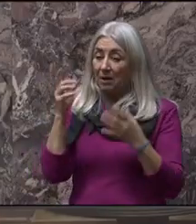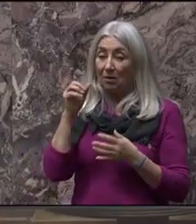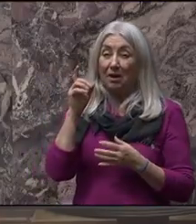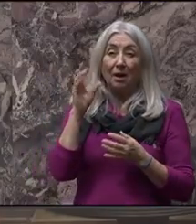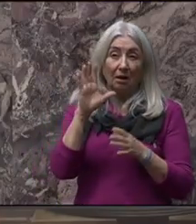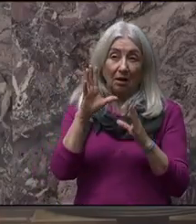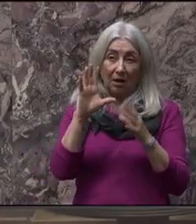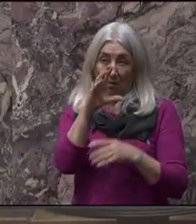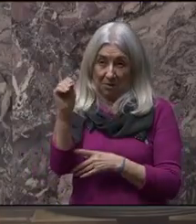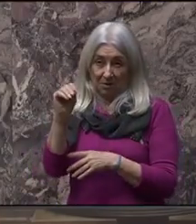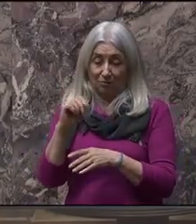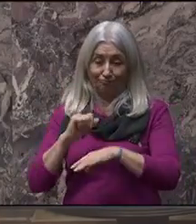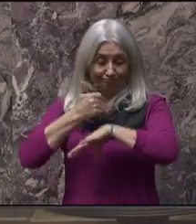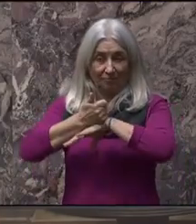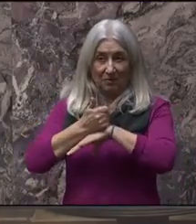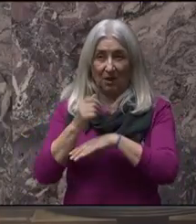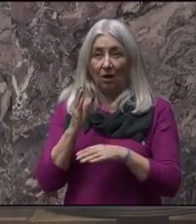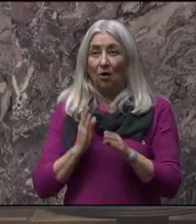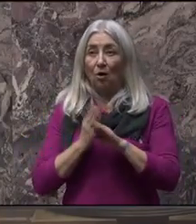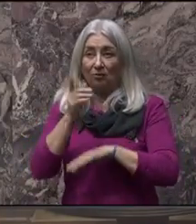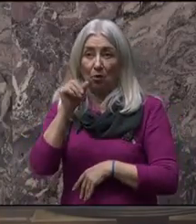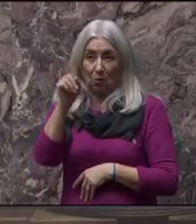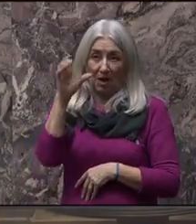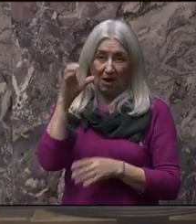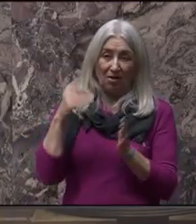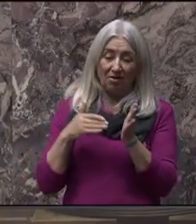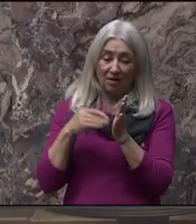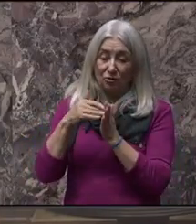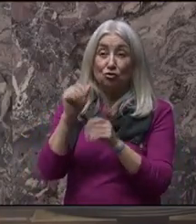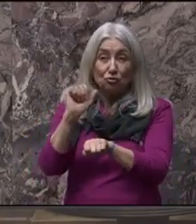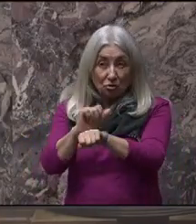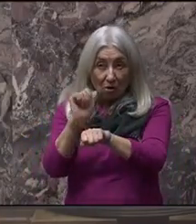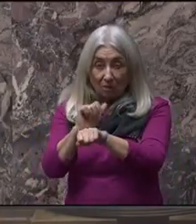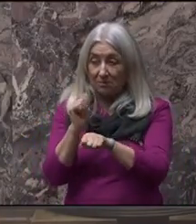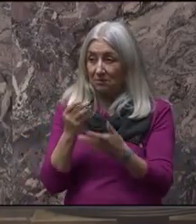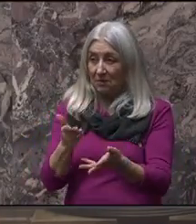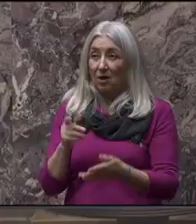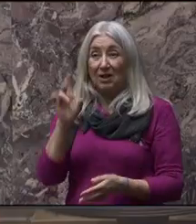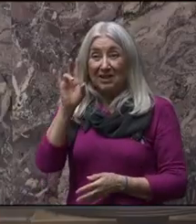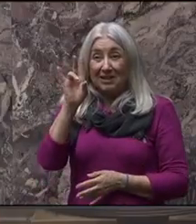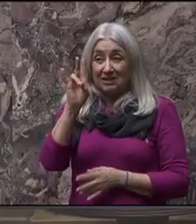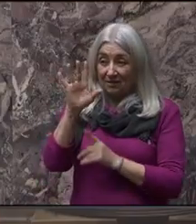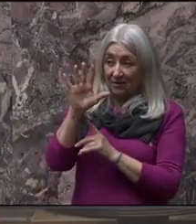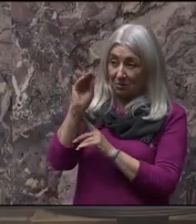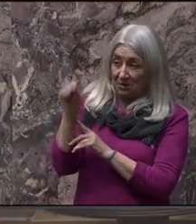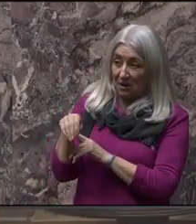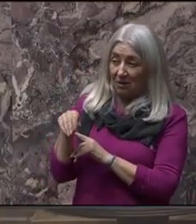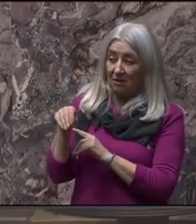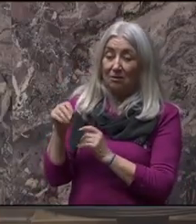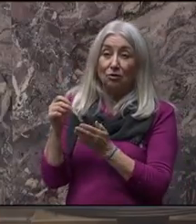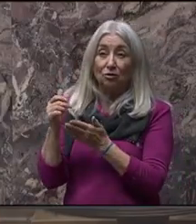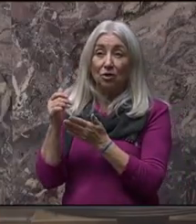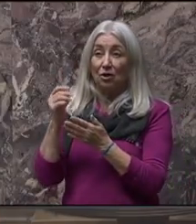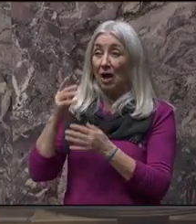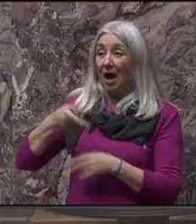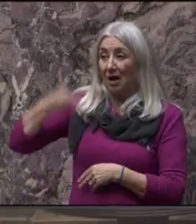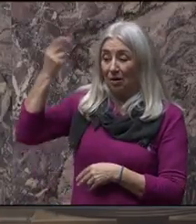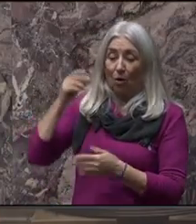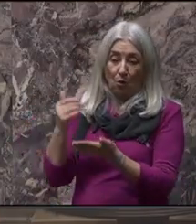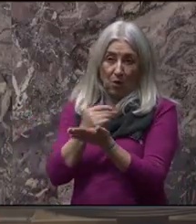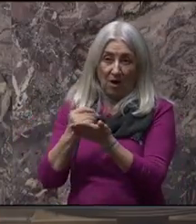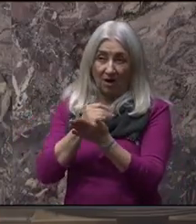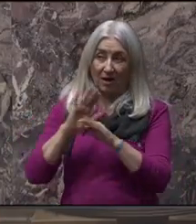created, more than 100,000 jobs, with wages 75% higher than average.